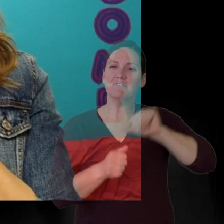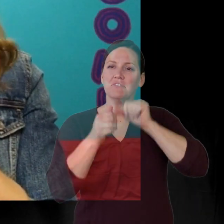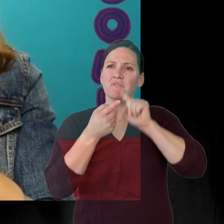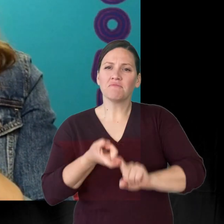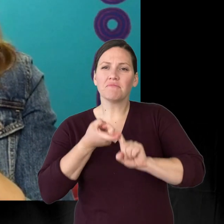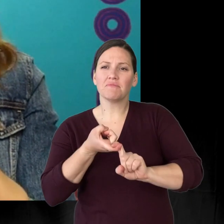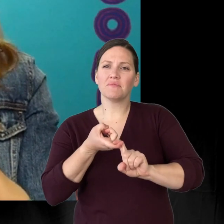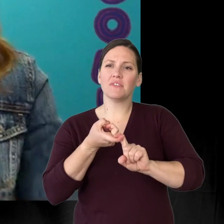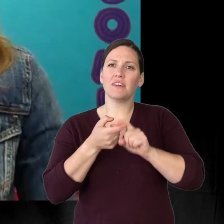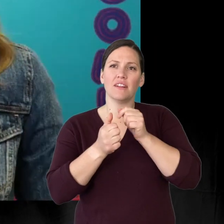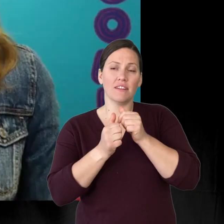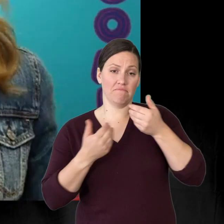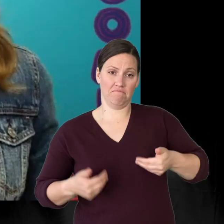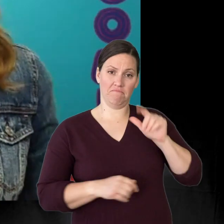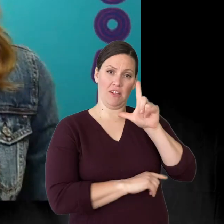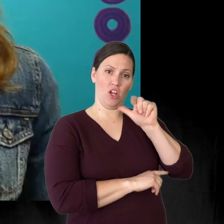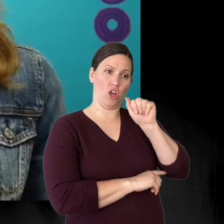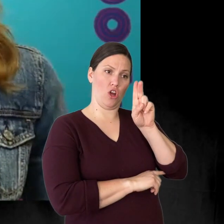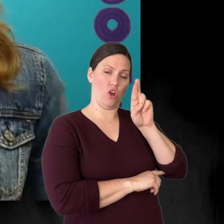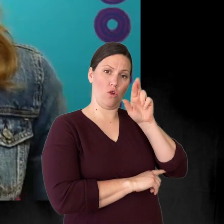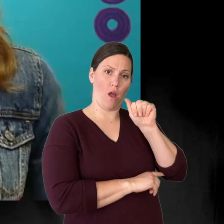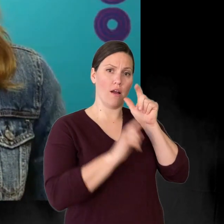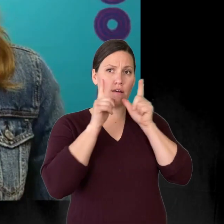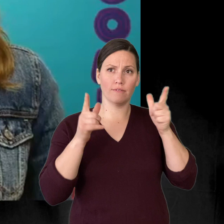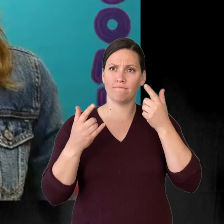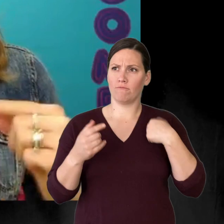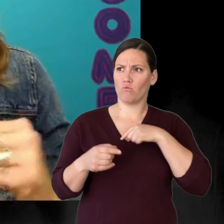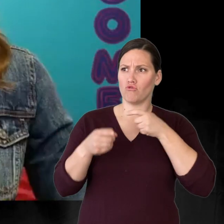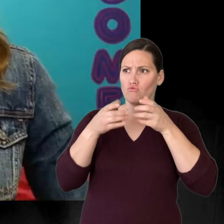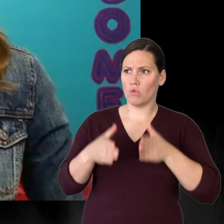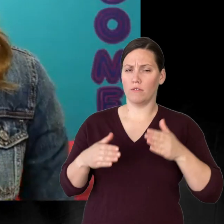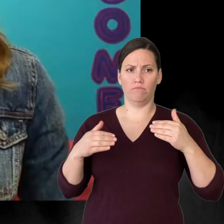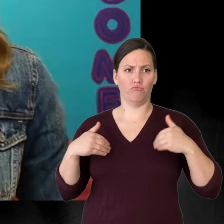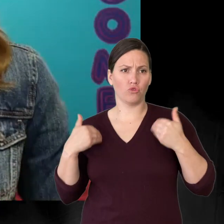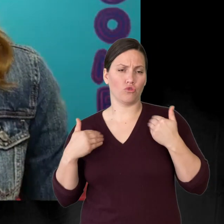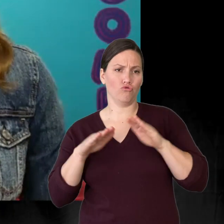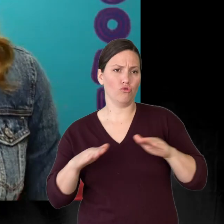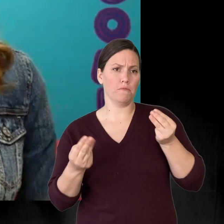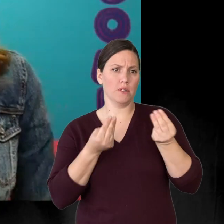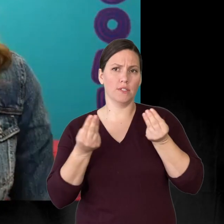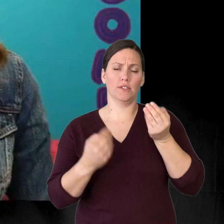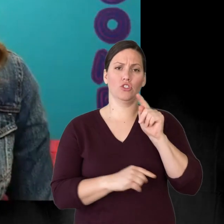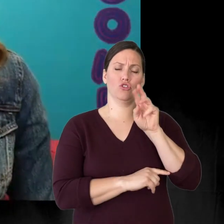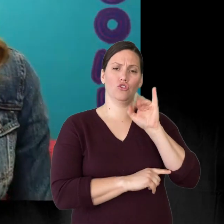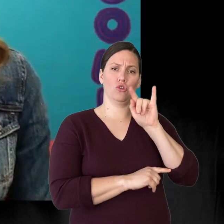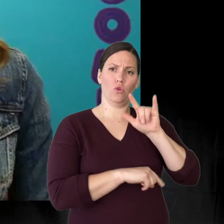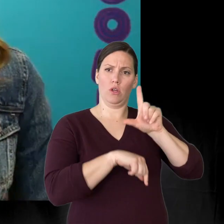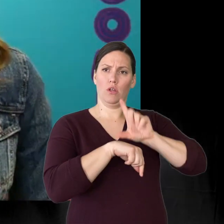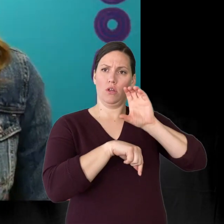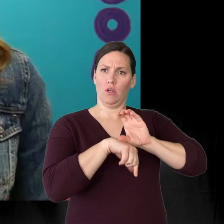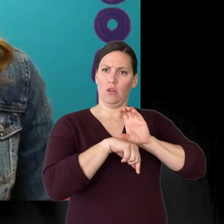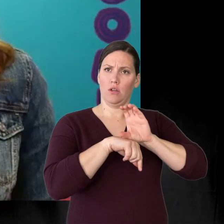Hello, friends. My name is Ms. Laura, and I'm the Director of Children and Youth Ministries right here at Trinity Lutheran Church in Litchfield